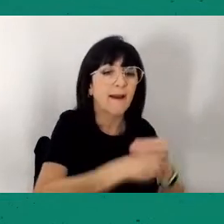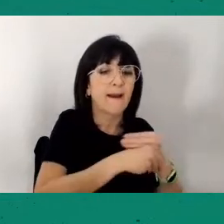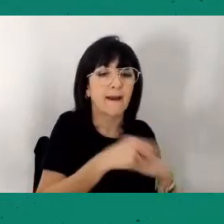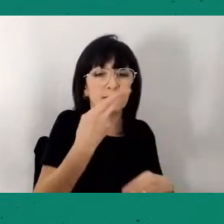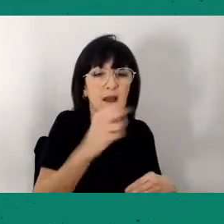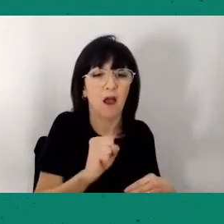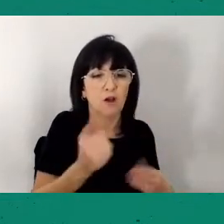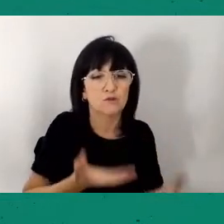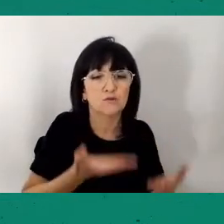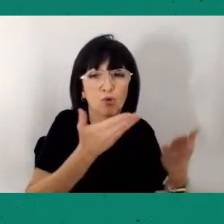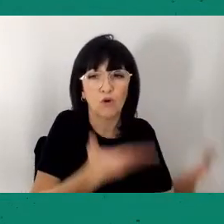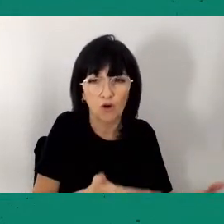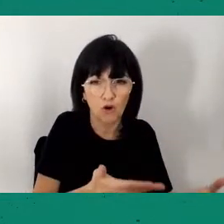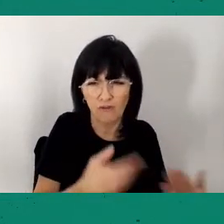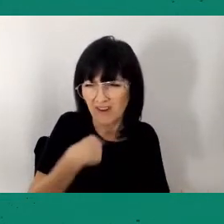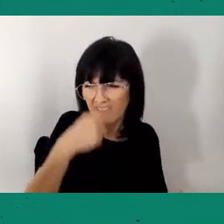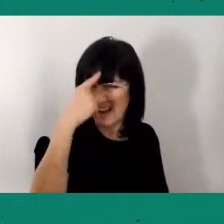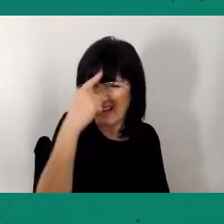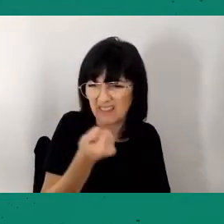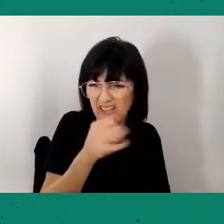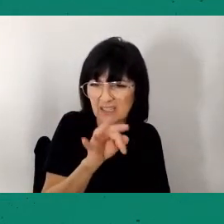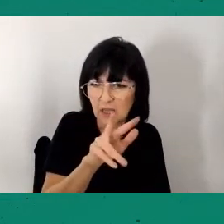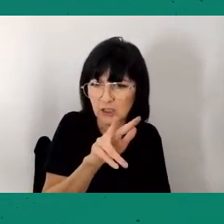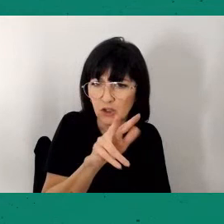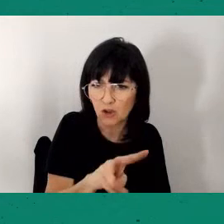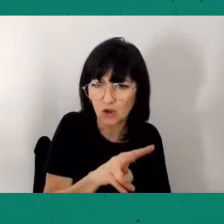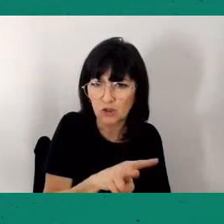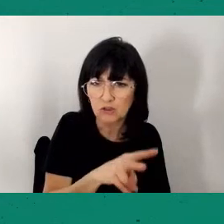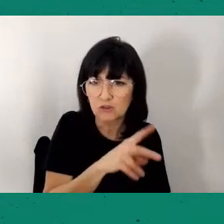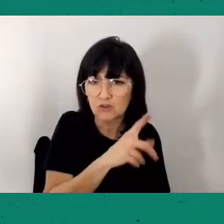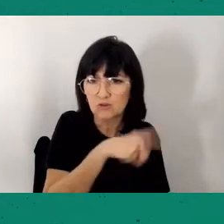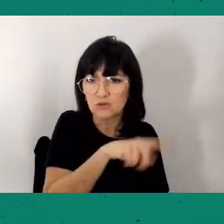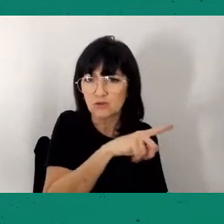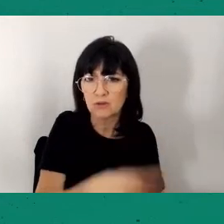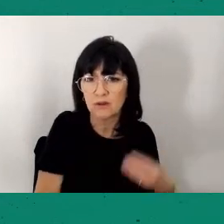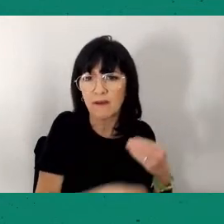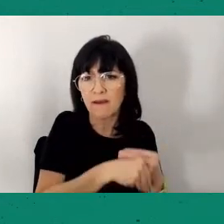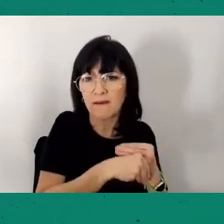come back up. And I think it was 1932 that they added